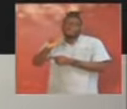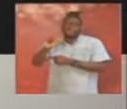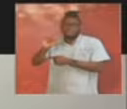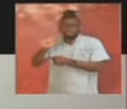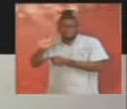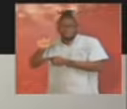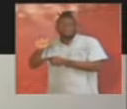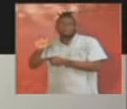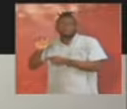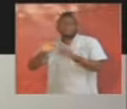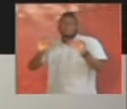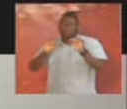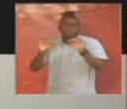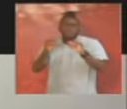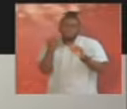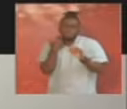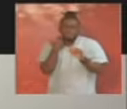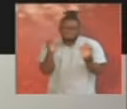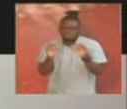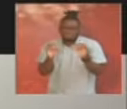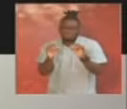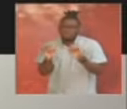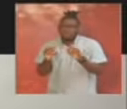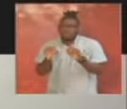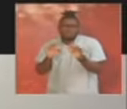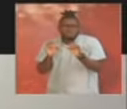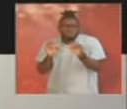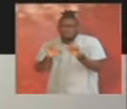fever, like I said. I had none of the other common